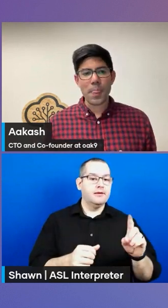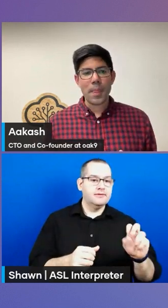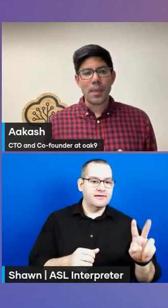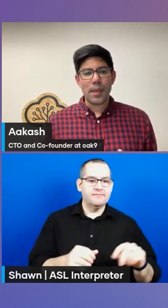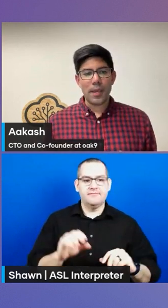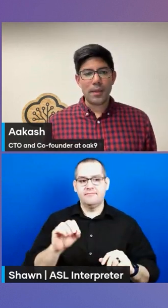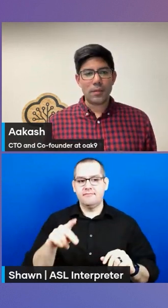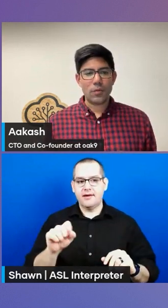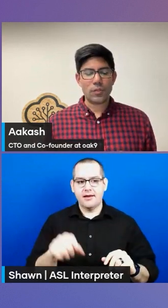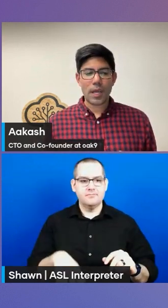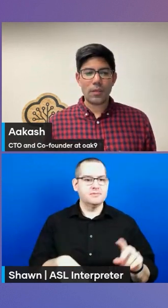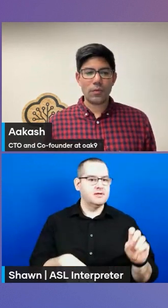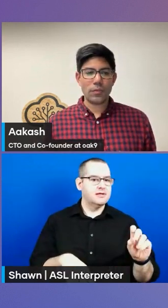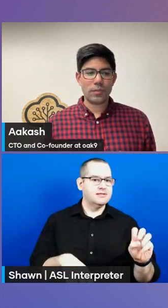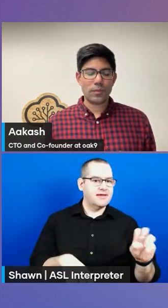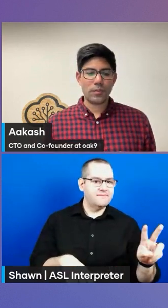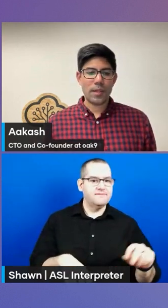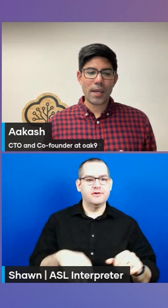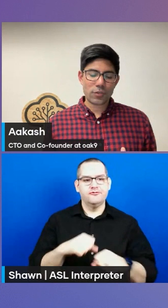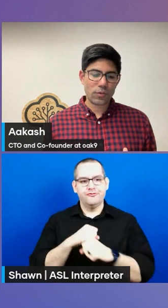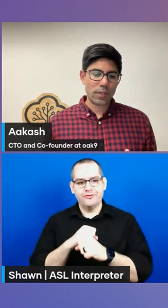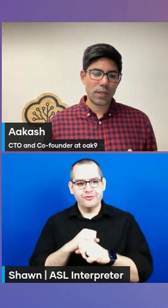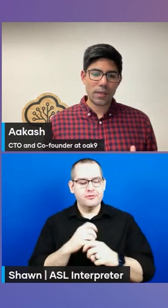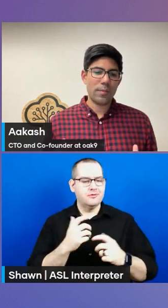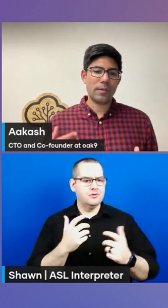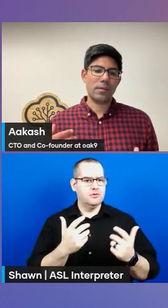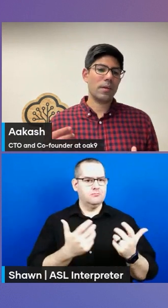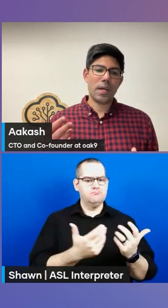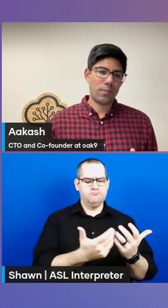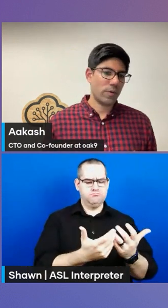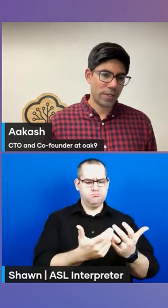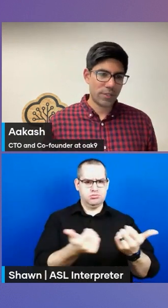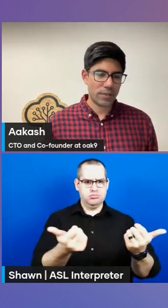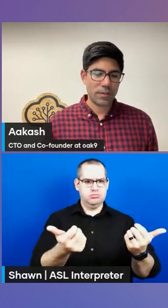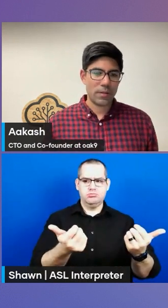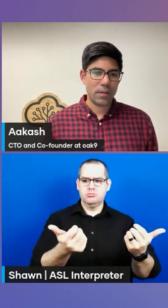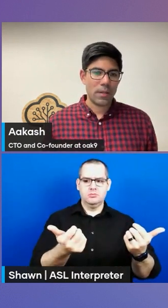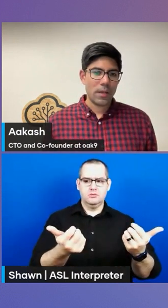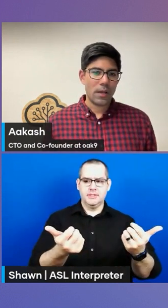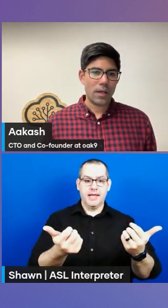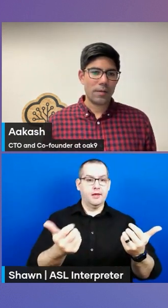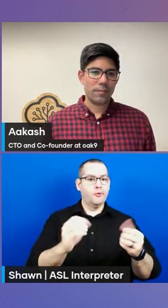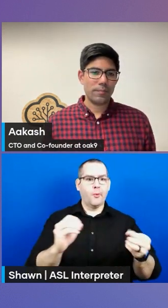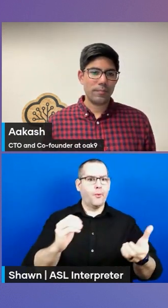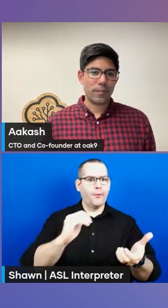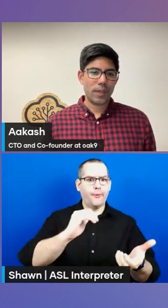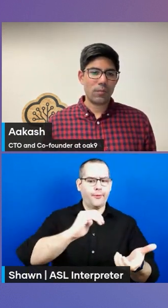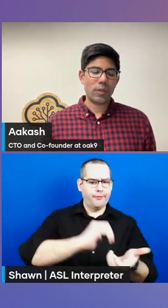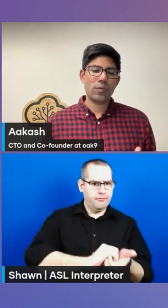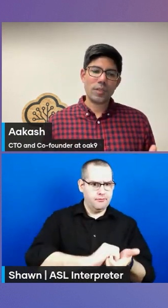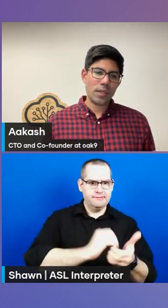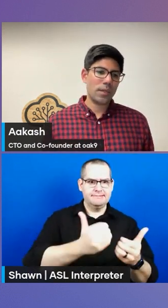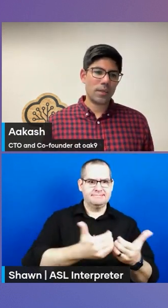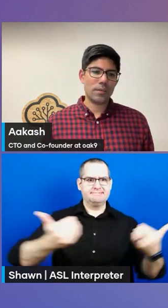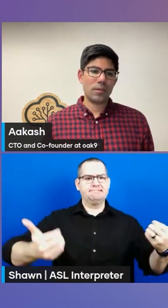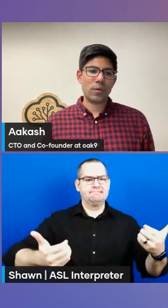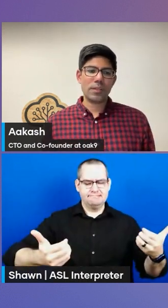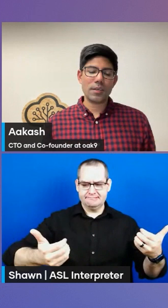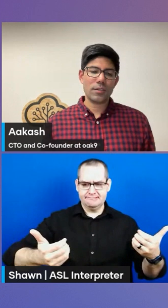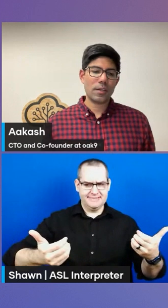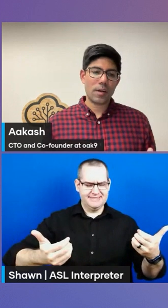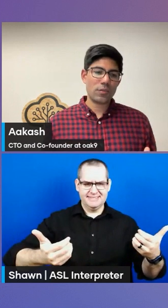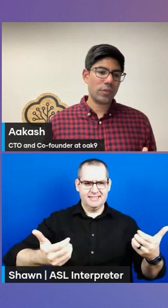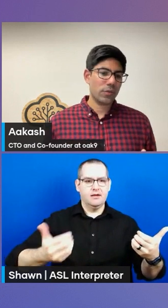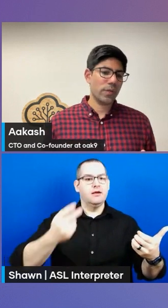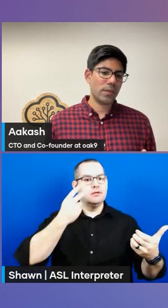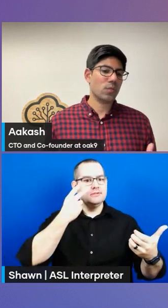security, and those silos naturally inhibit collaboration. And what you see is in